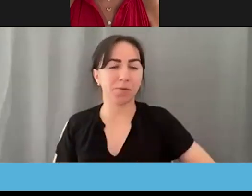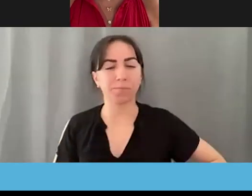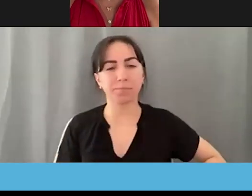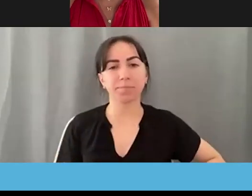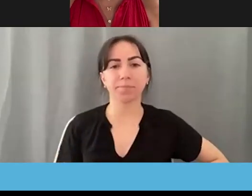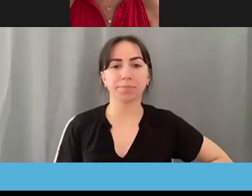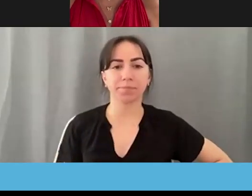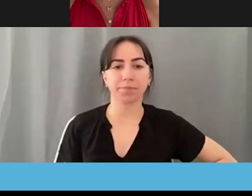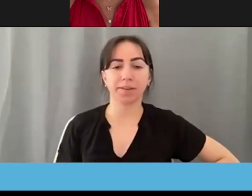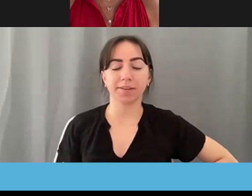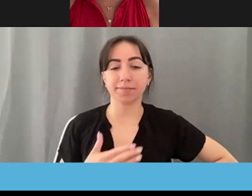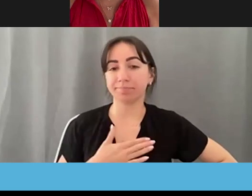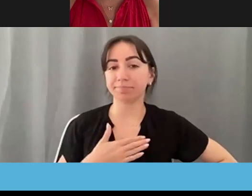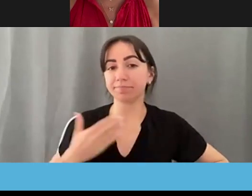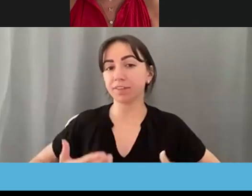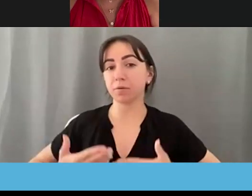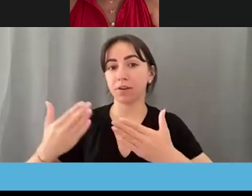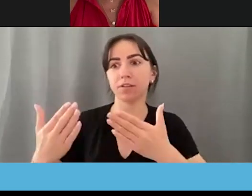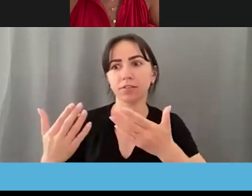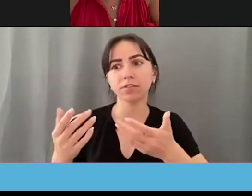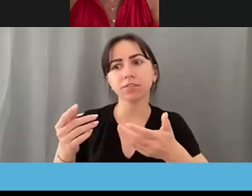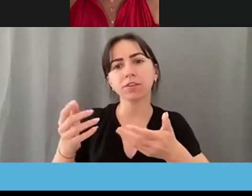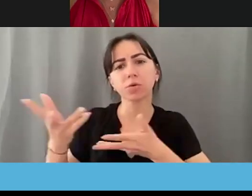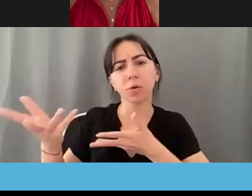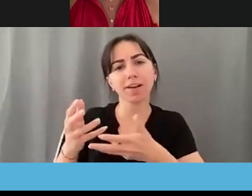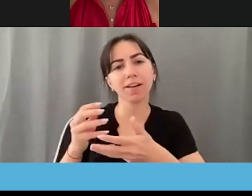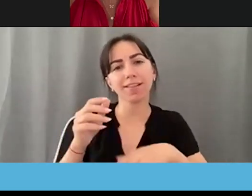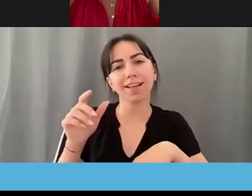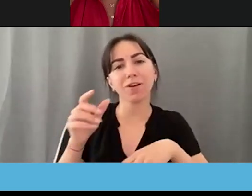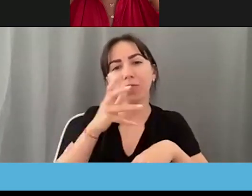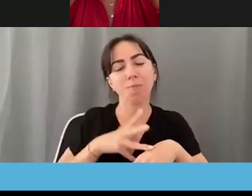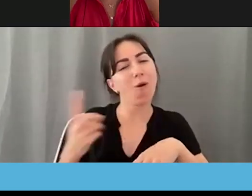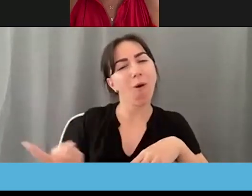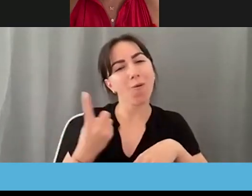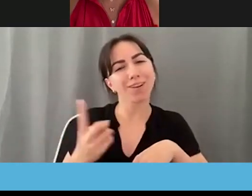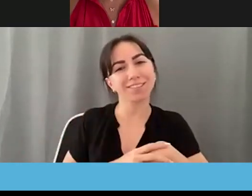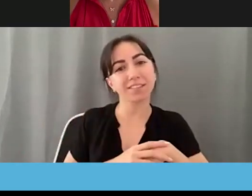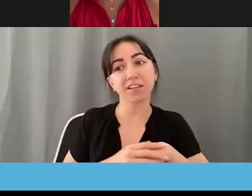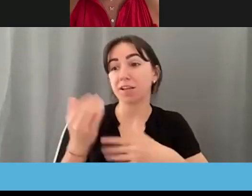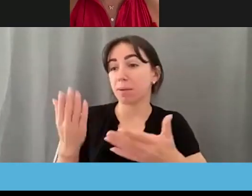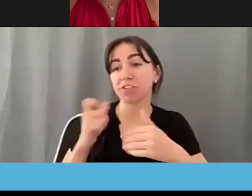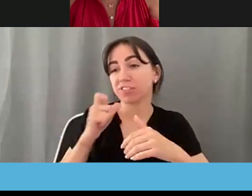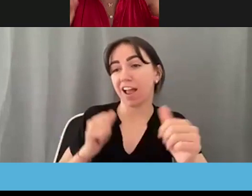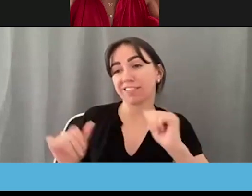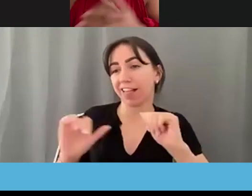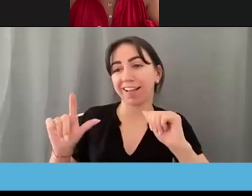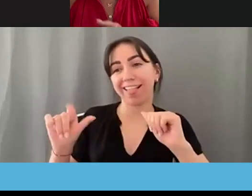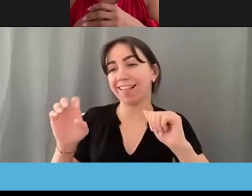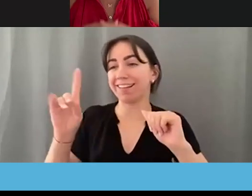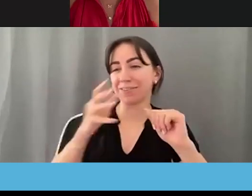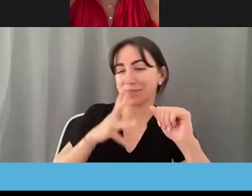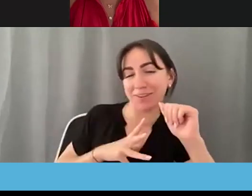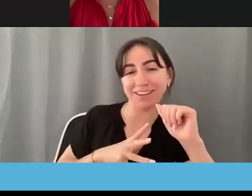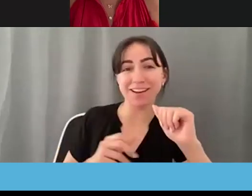them. My recommendation is treat her like a lady all the time, even when she's not acting like one, even when she's